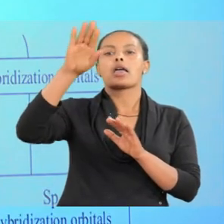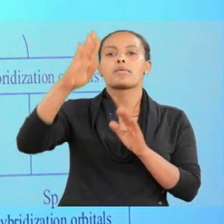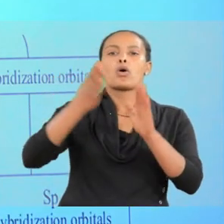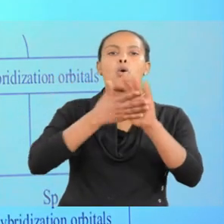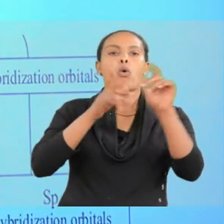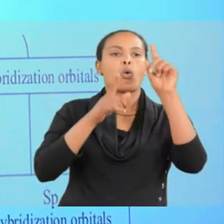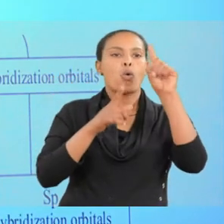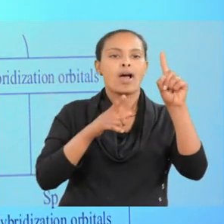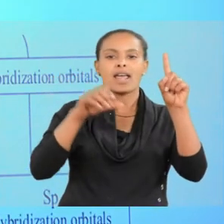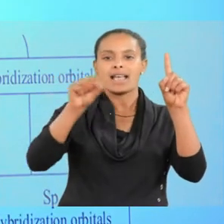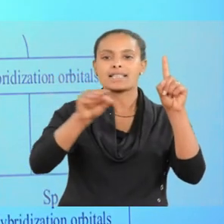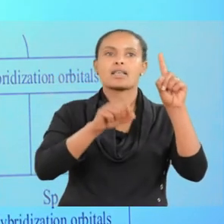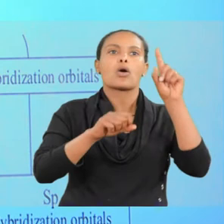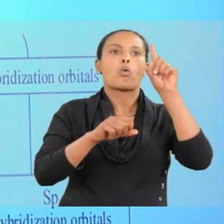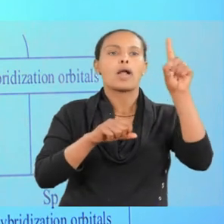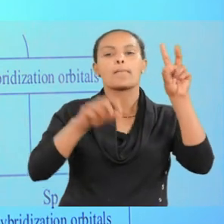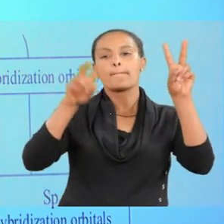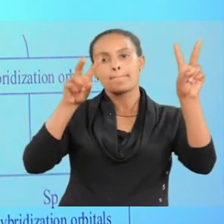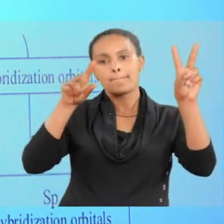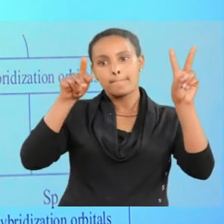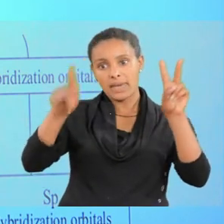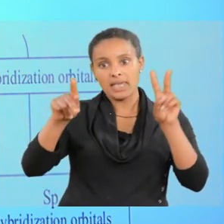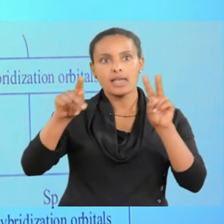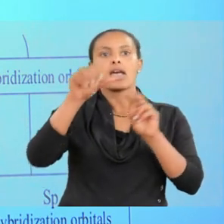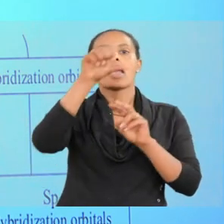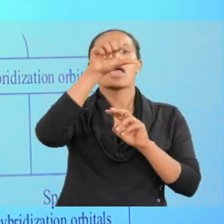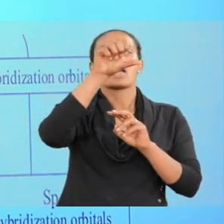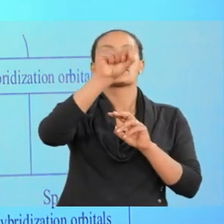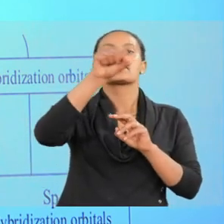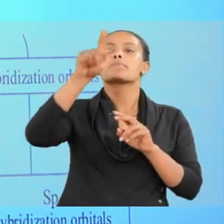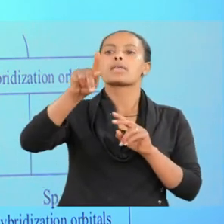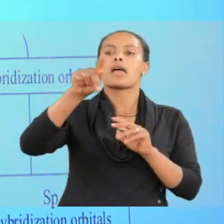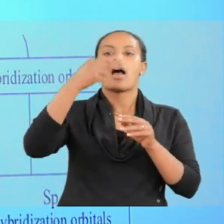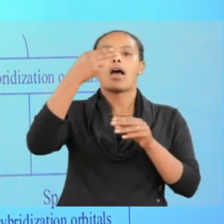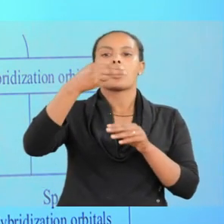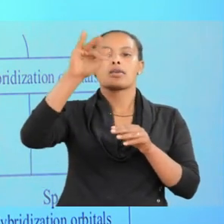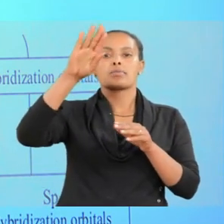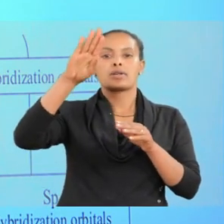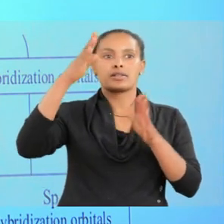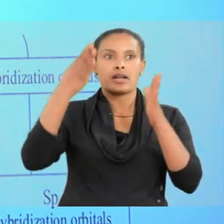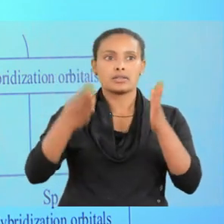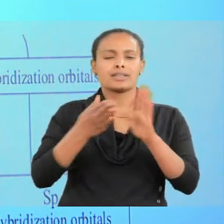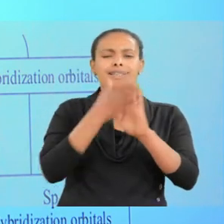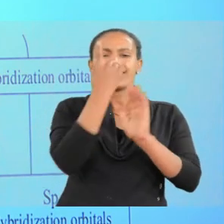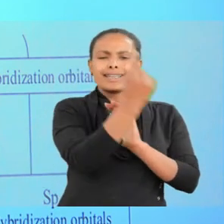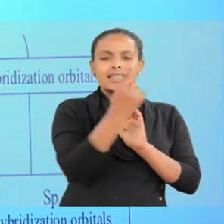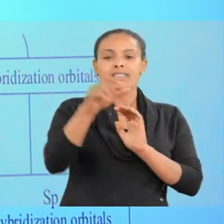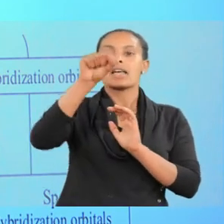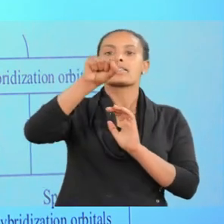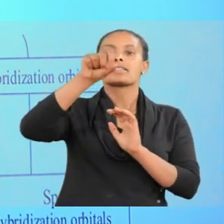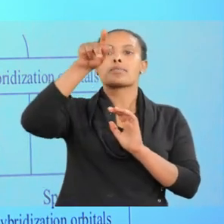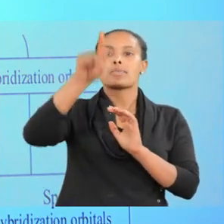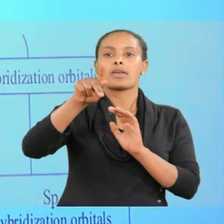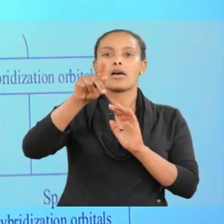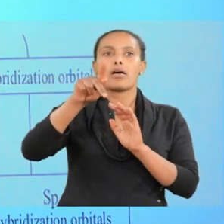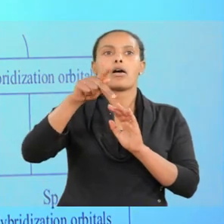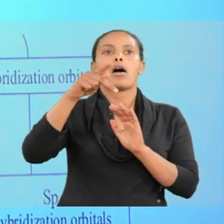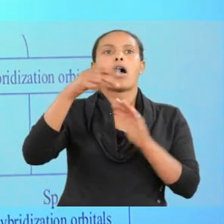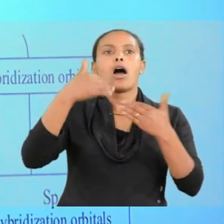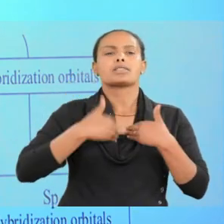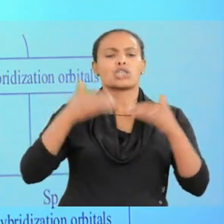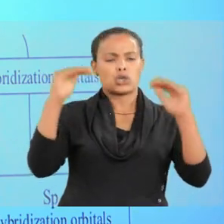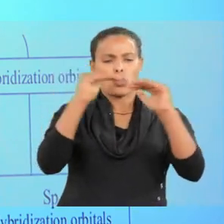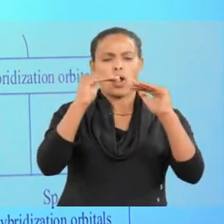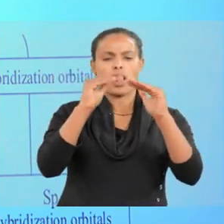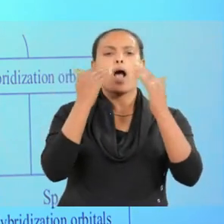1s and 1p orbital is called SP hybridization. Each SP hybridized orbital has an